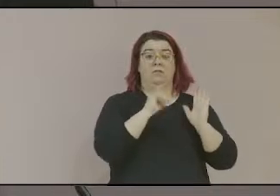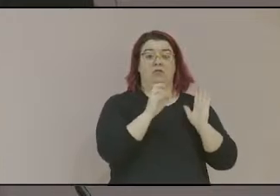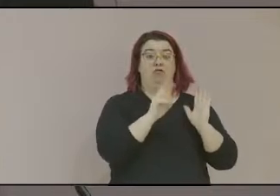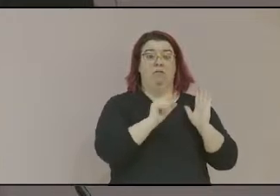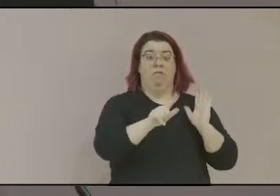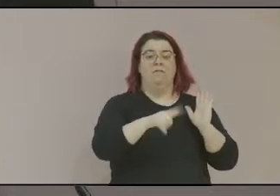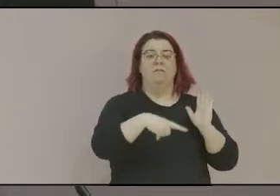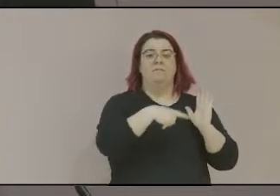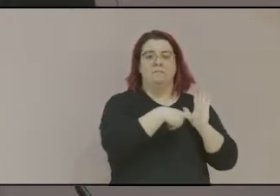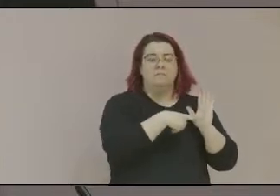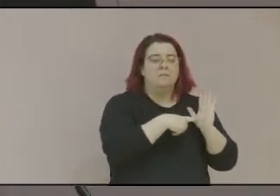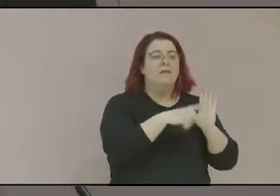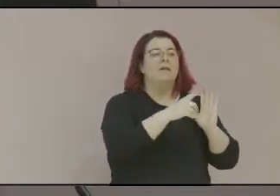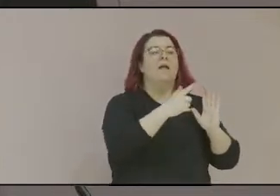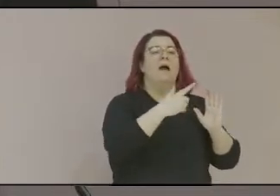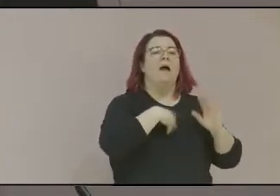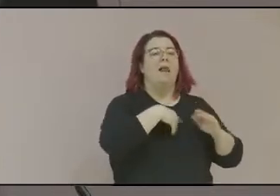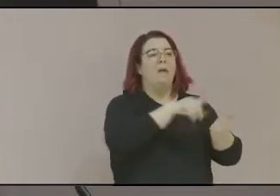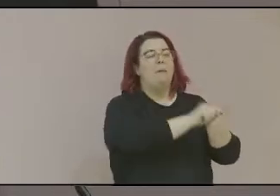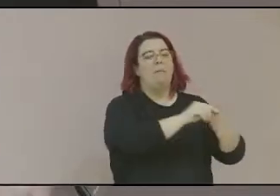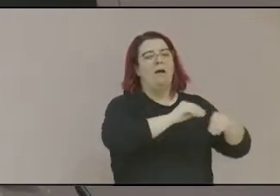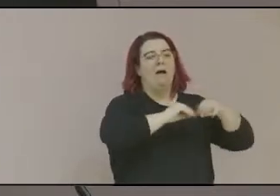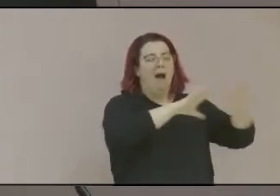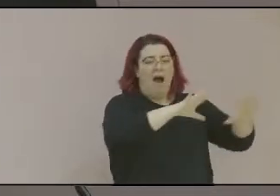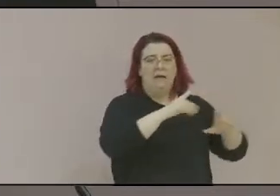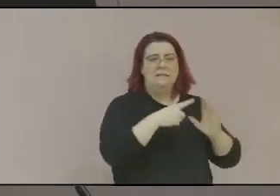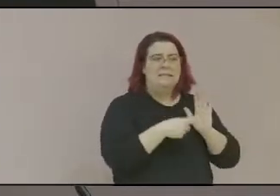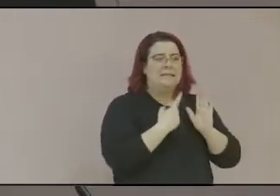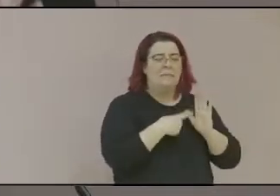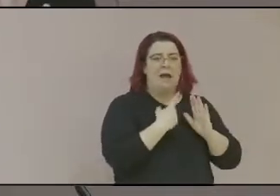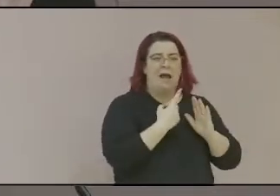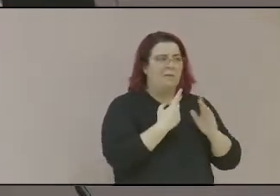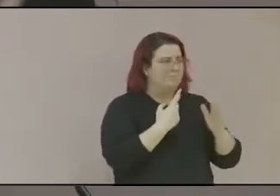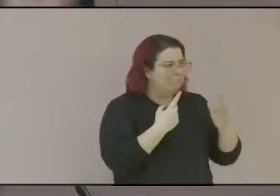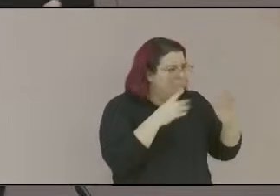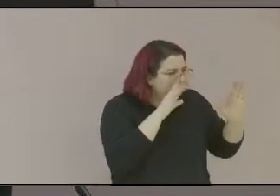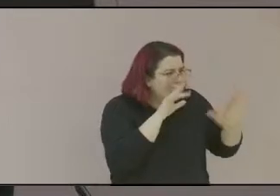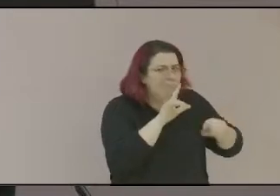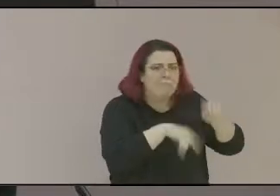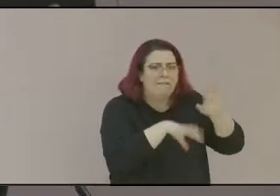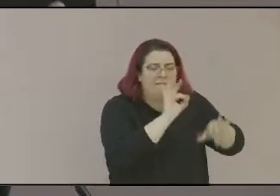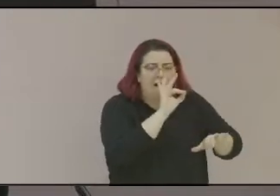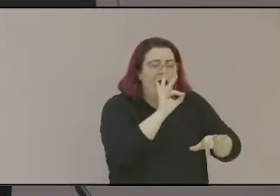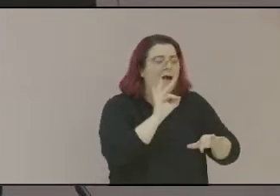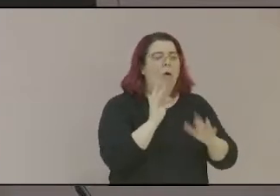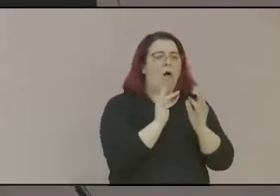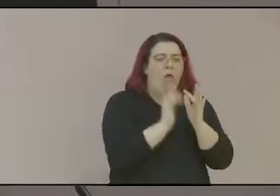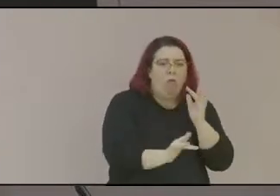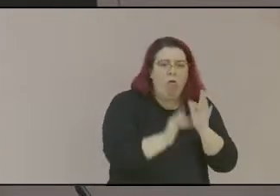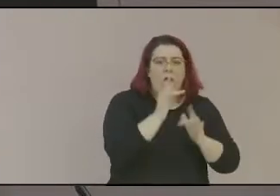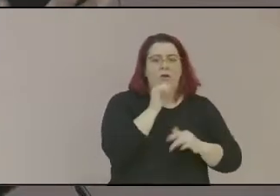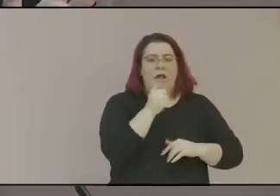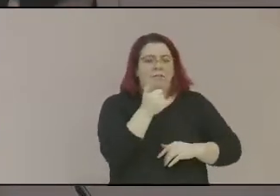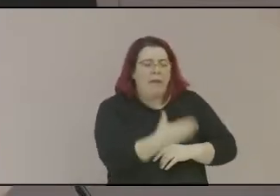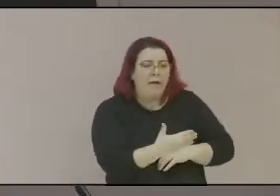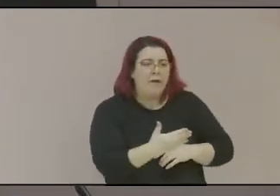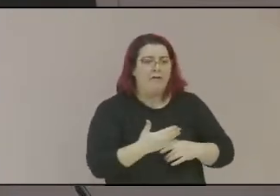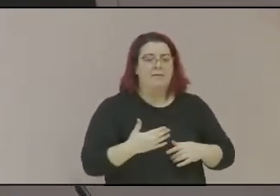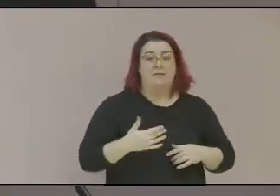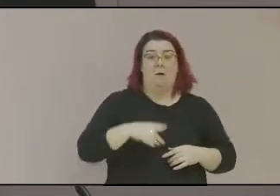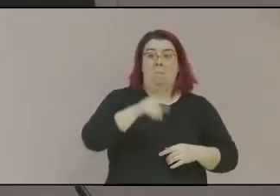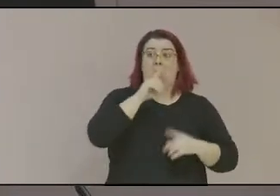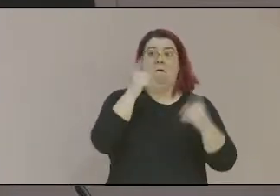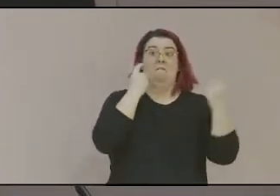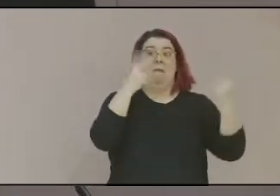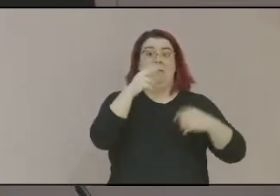for a while it was offline. At other times I've had to get them to update the files. So I don't think it's that well read. Okay, it's back up. Thank